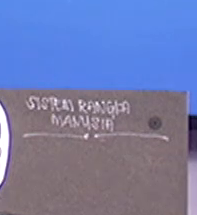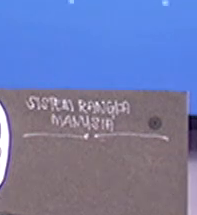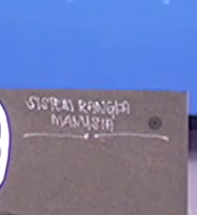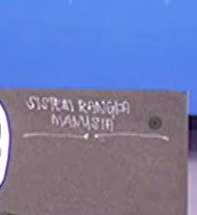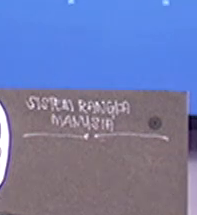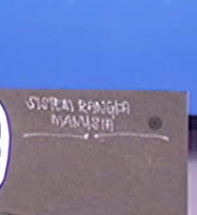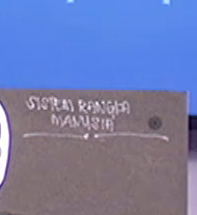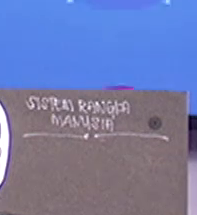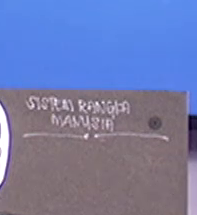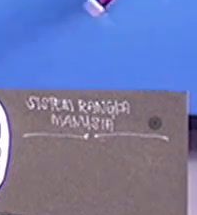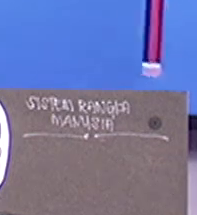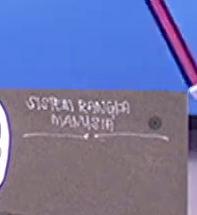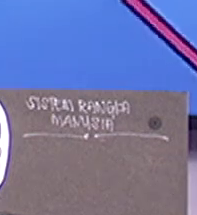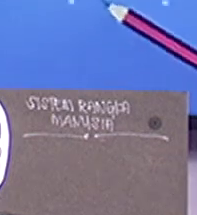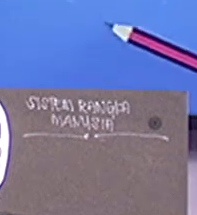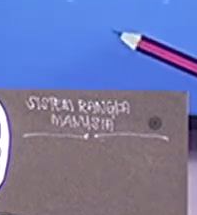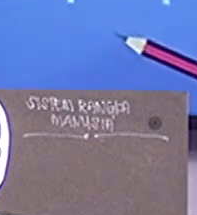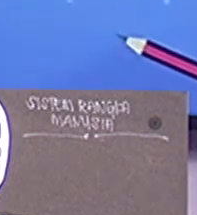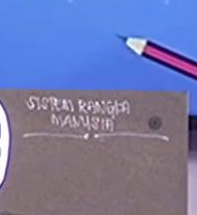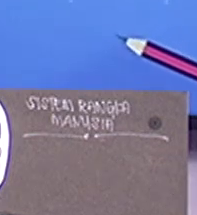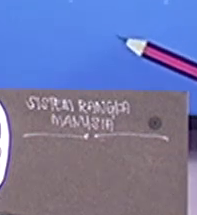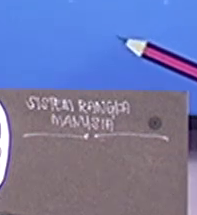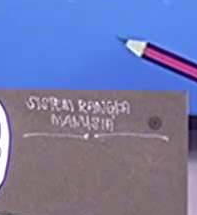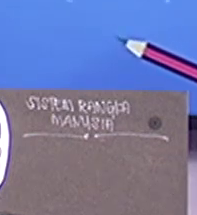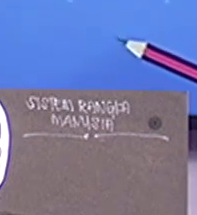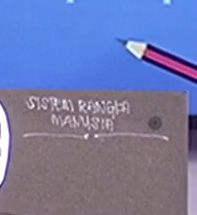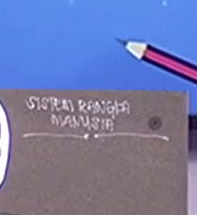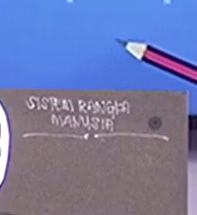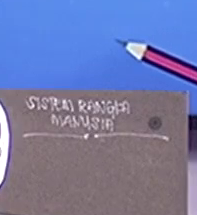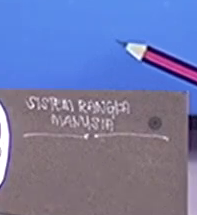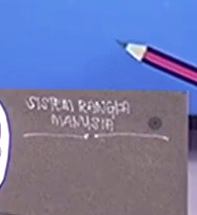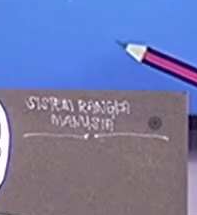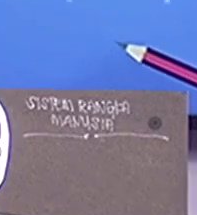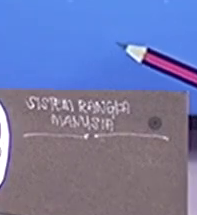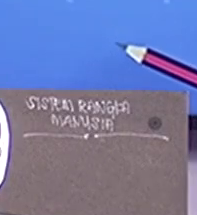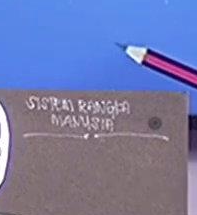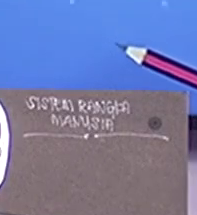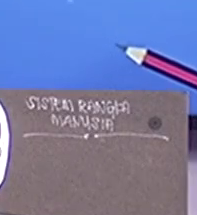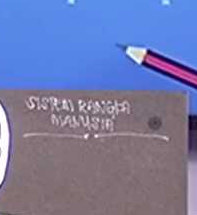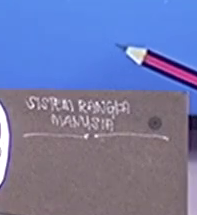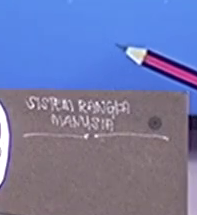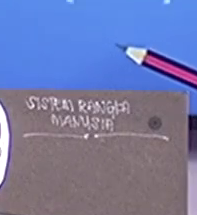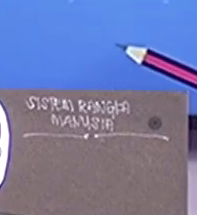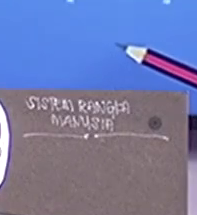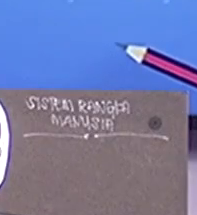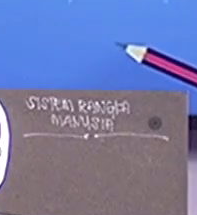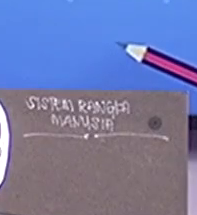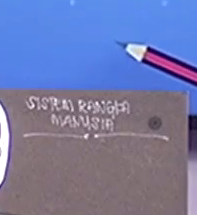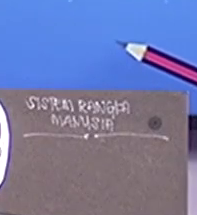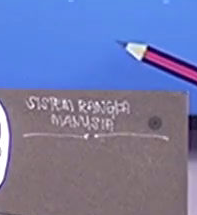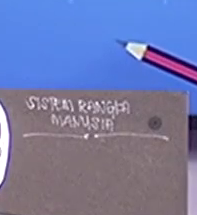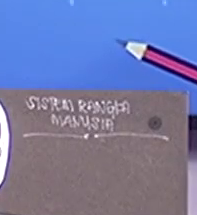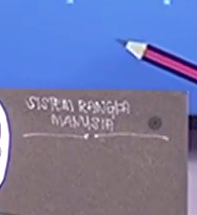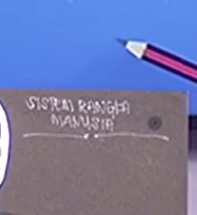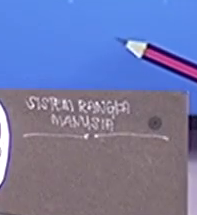activities something like doing house chores, sweeping. Right. you know, morphing, you know, coloring when